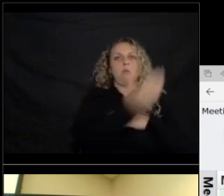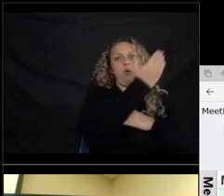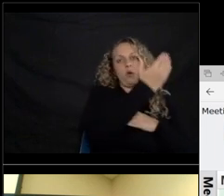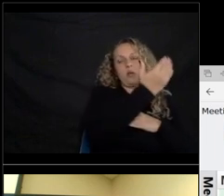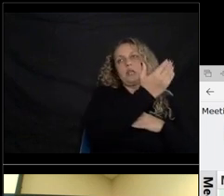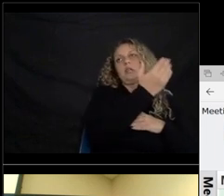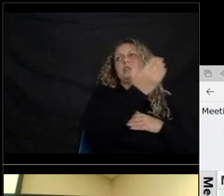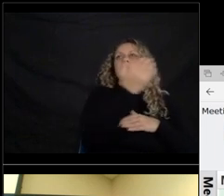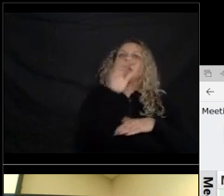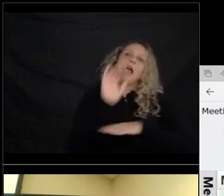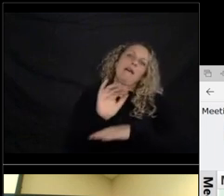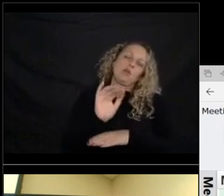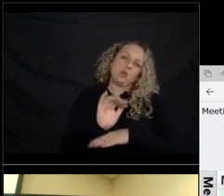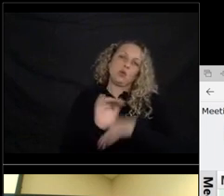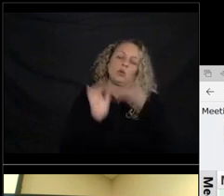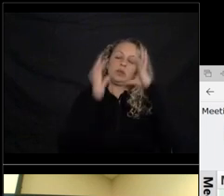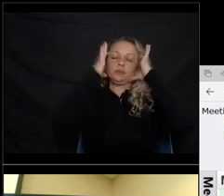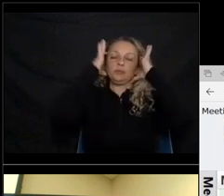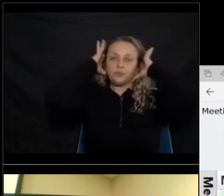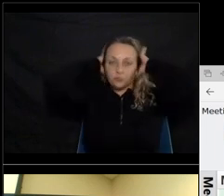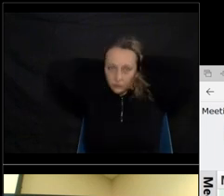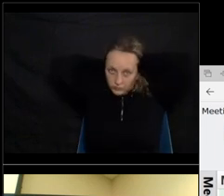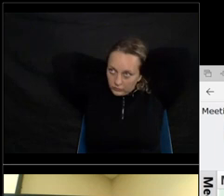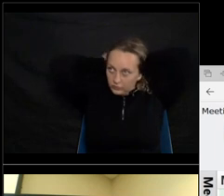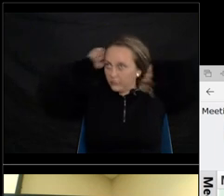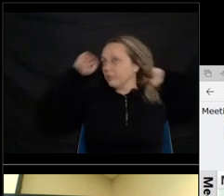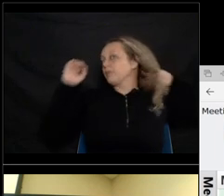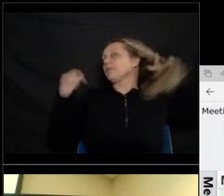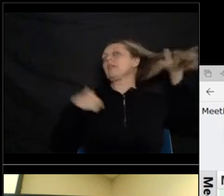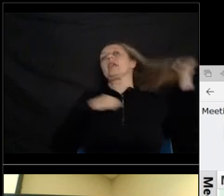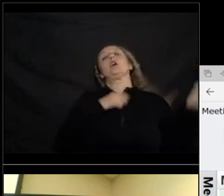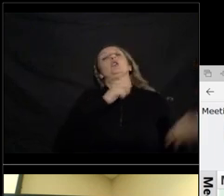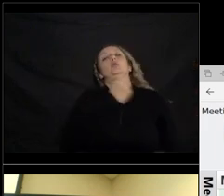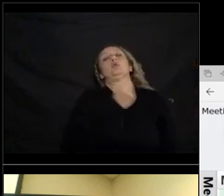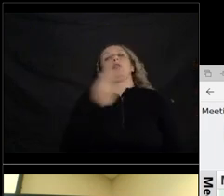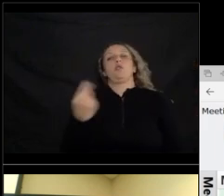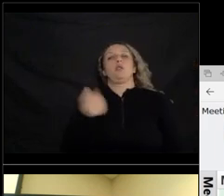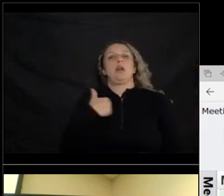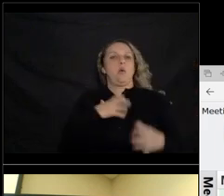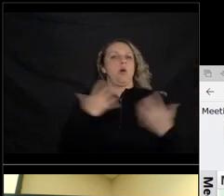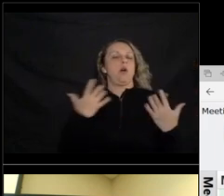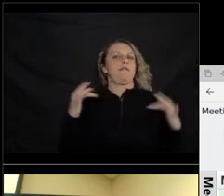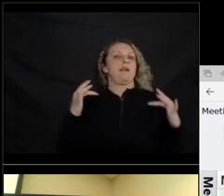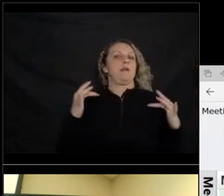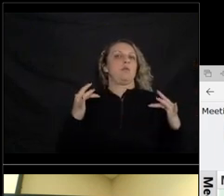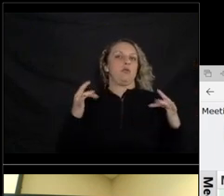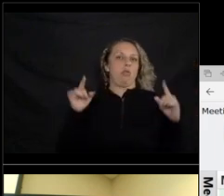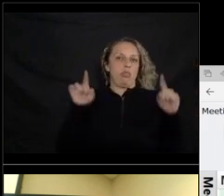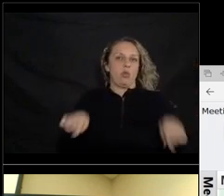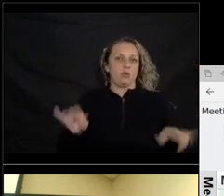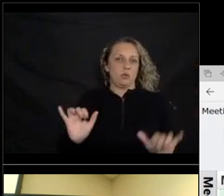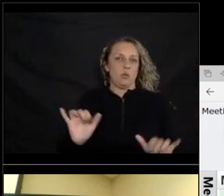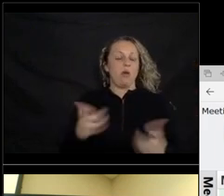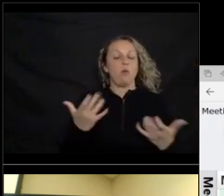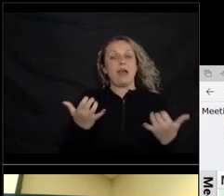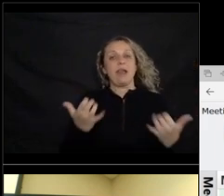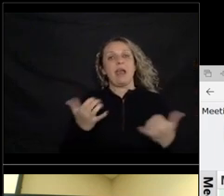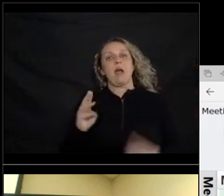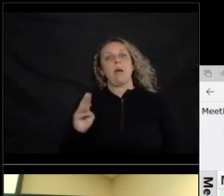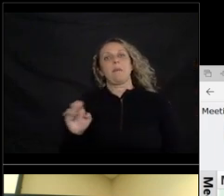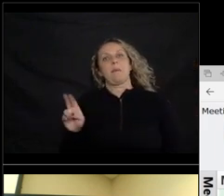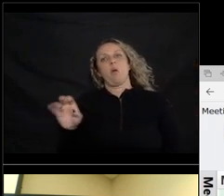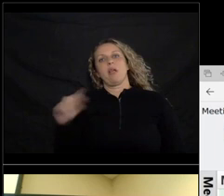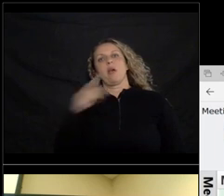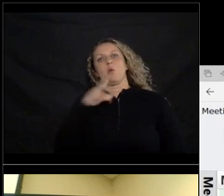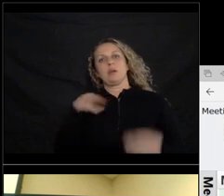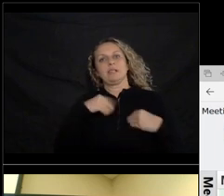do afternoons. I want us to augment perhaps the Tuesday and Thursday so it's available 5 days a week. Right now, Mayvolin said they'll